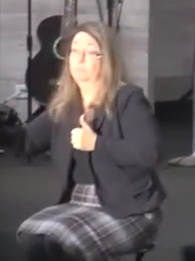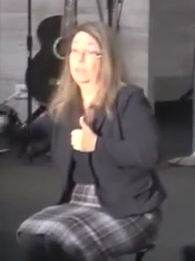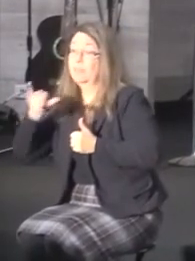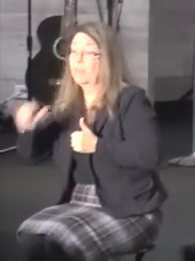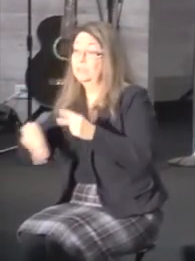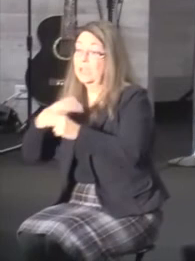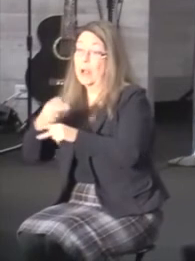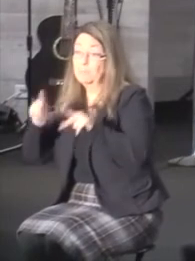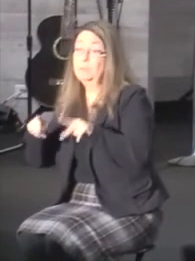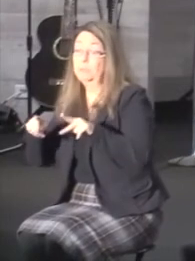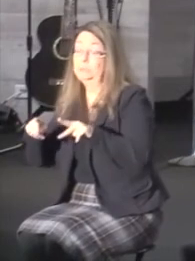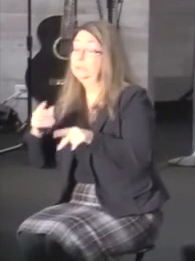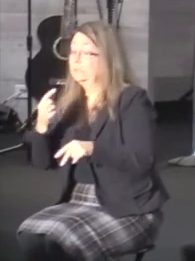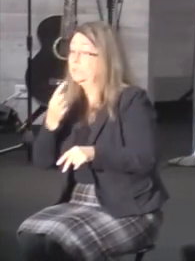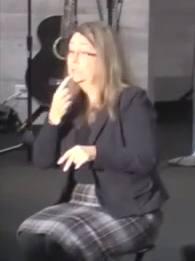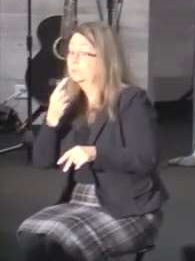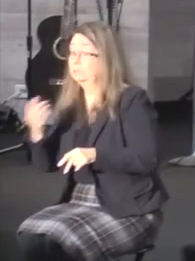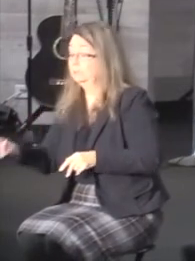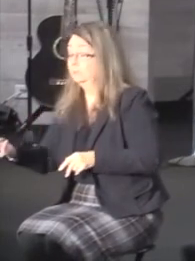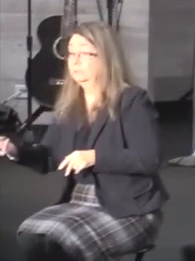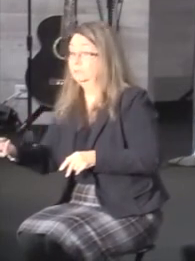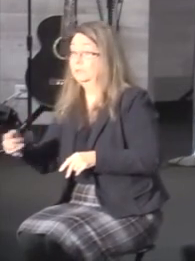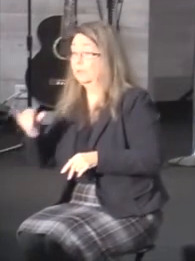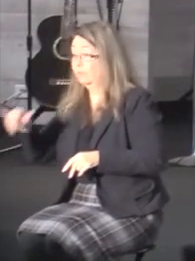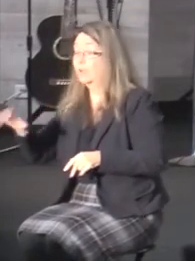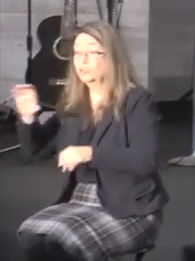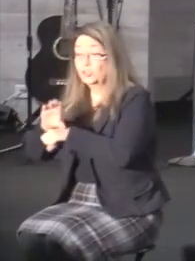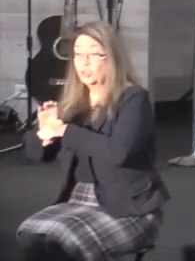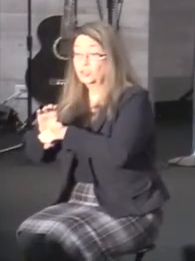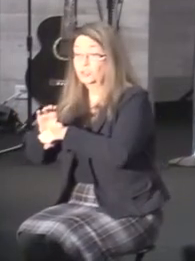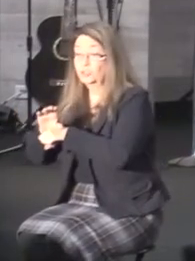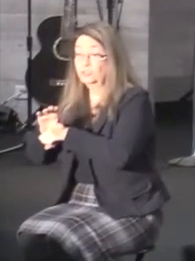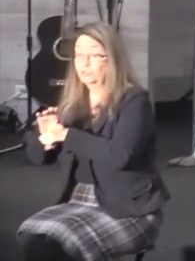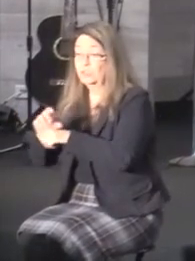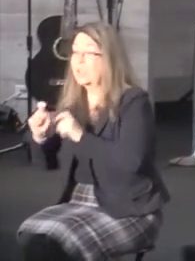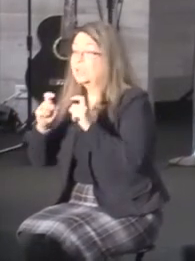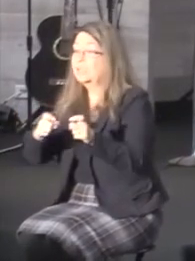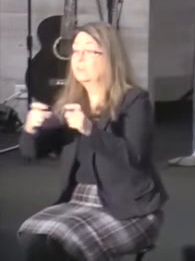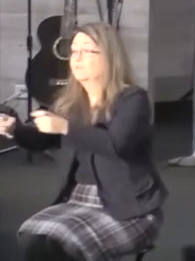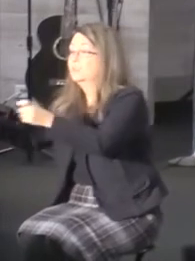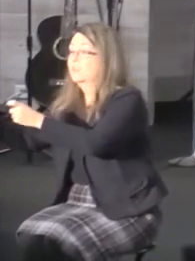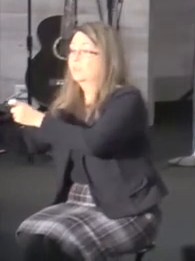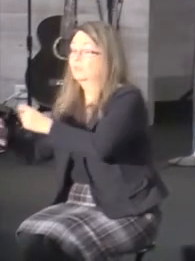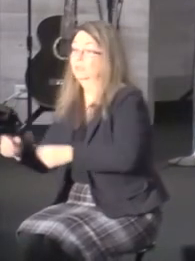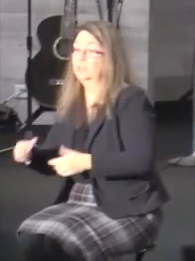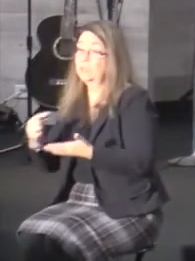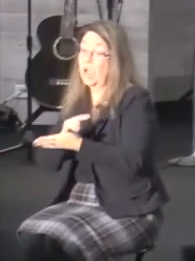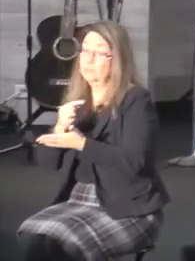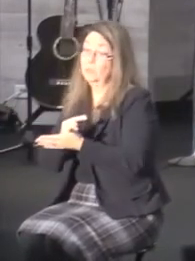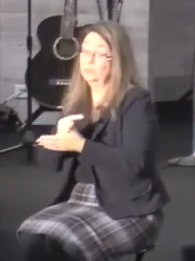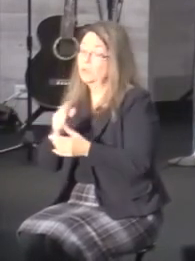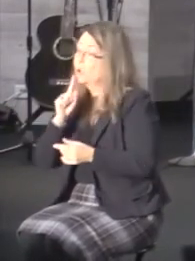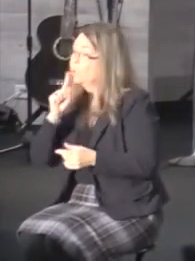kind of people that we're talking about here. Now, the church at Philippi with other churches, they were contributing to the gospel in a real, tangible